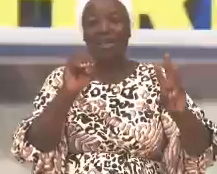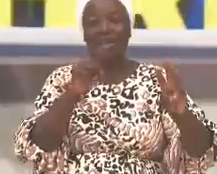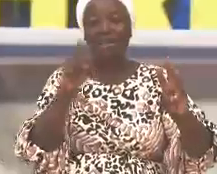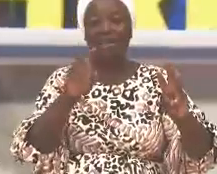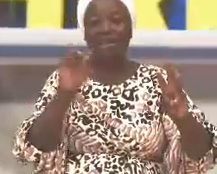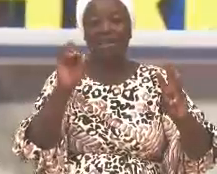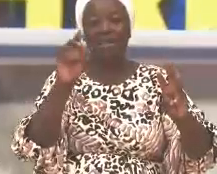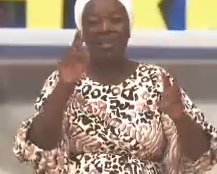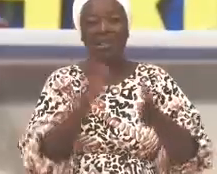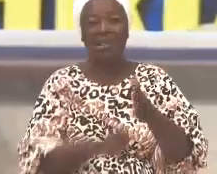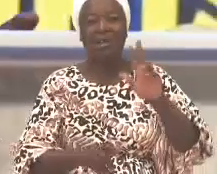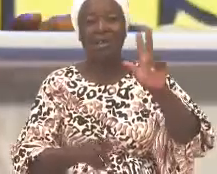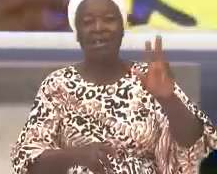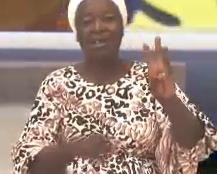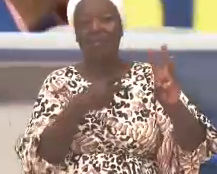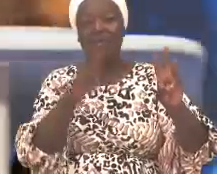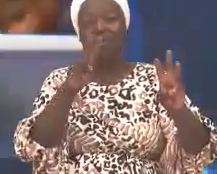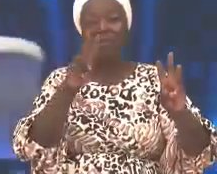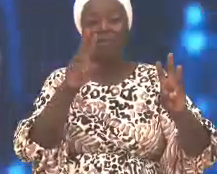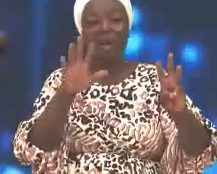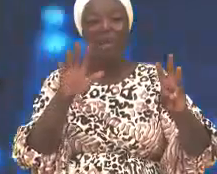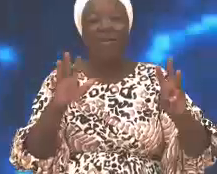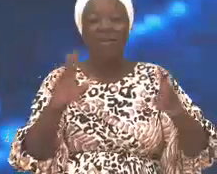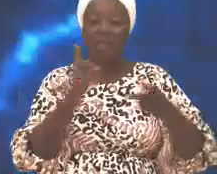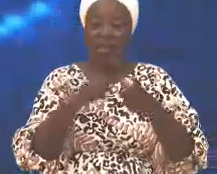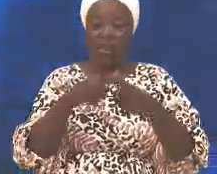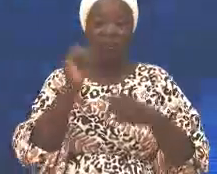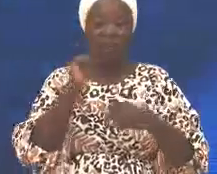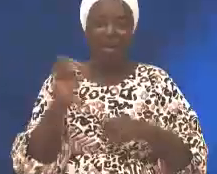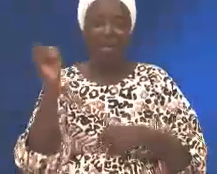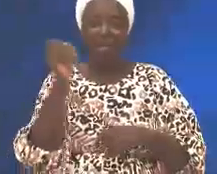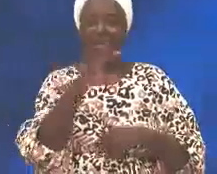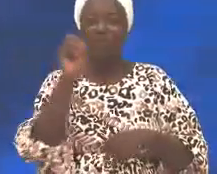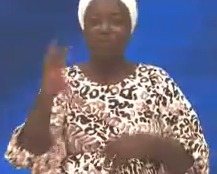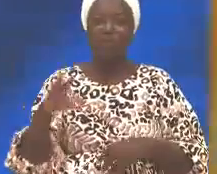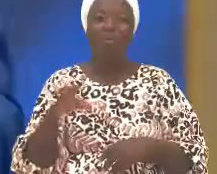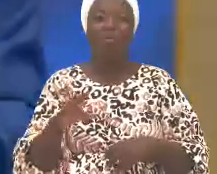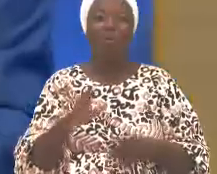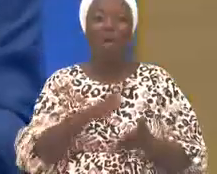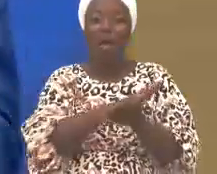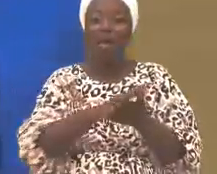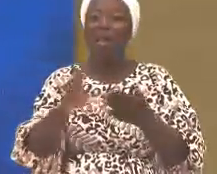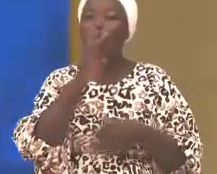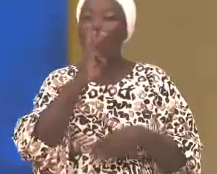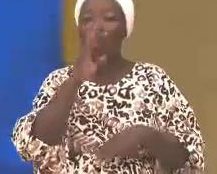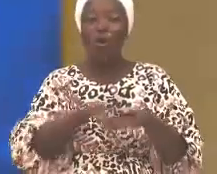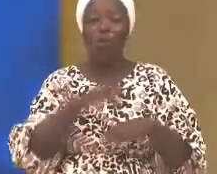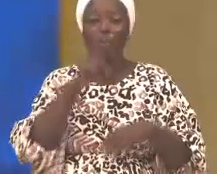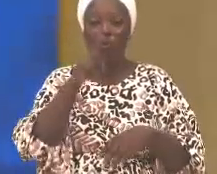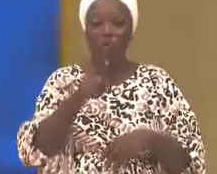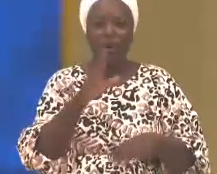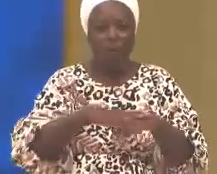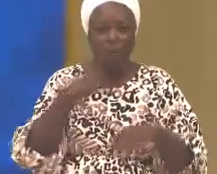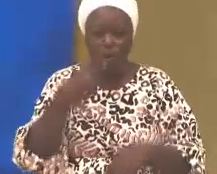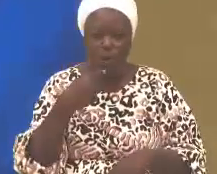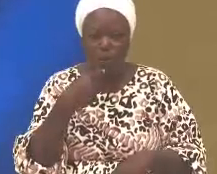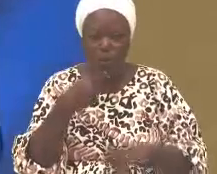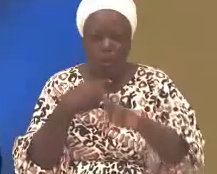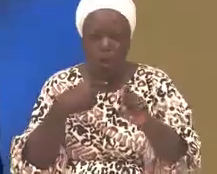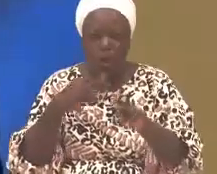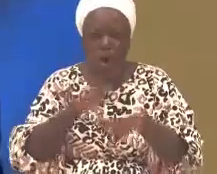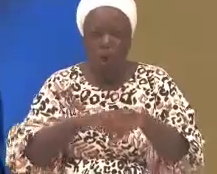25, then will I sprinkle clean water upon you. Upon who? Upon you.